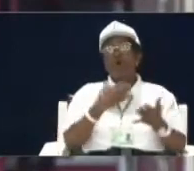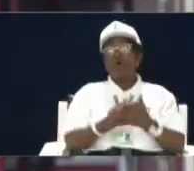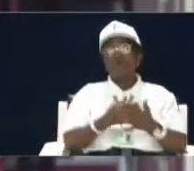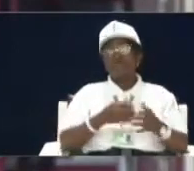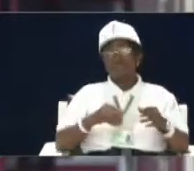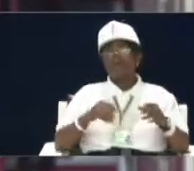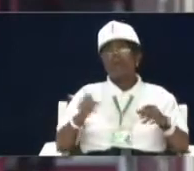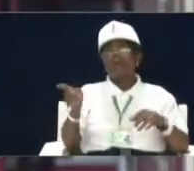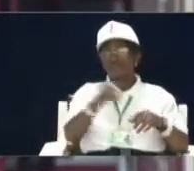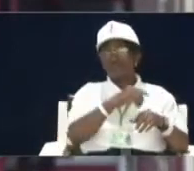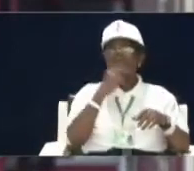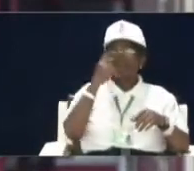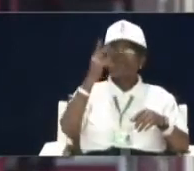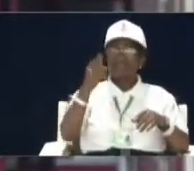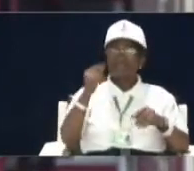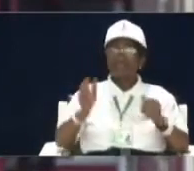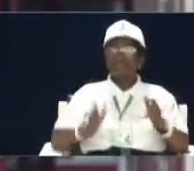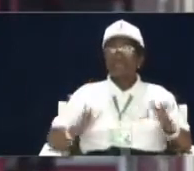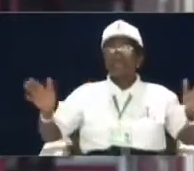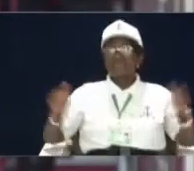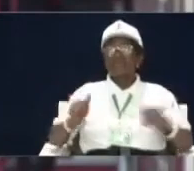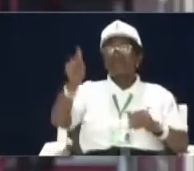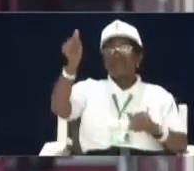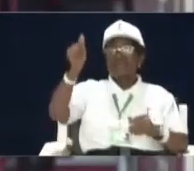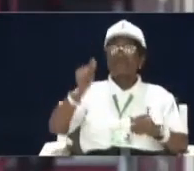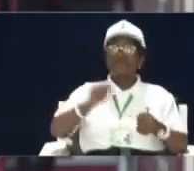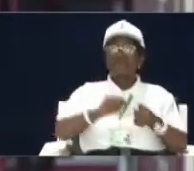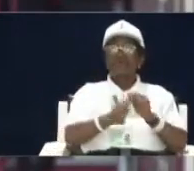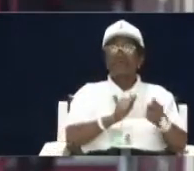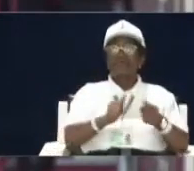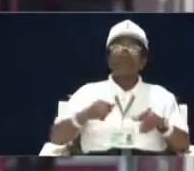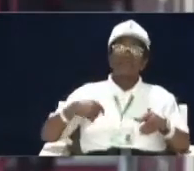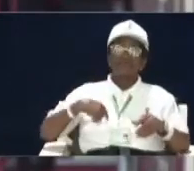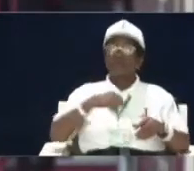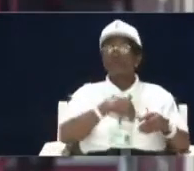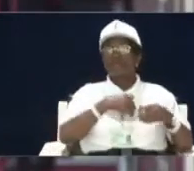You see, the biggest problem we have